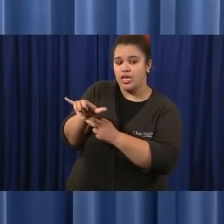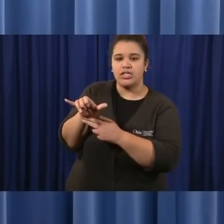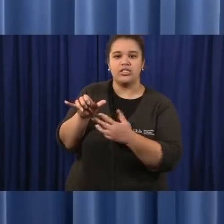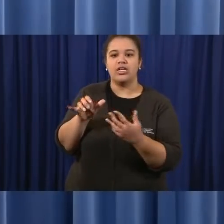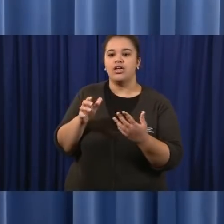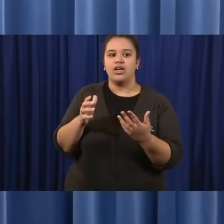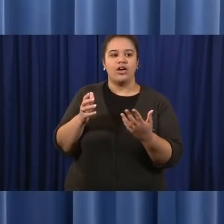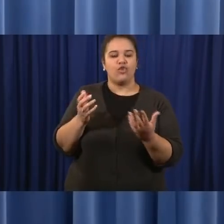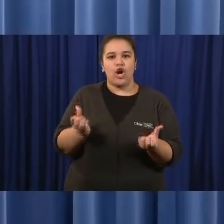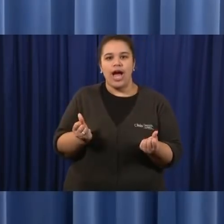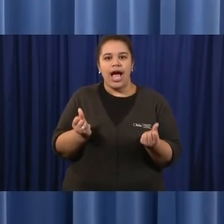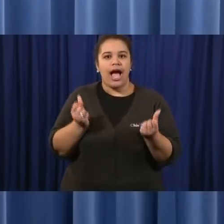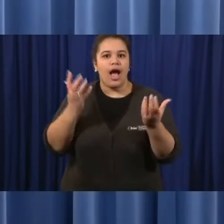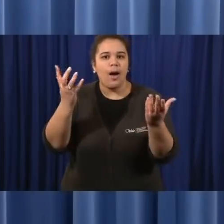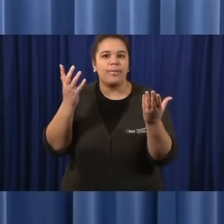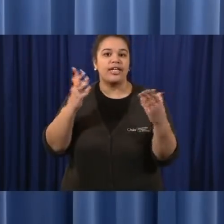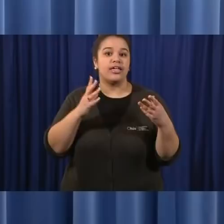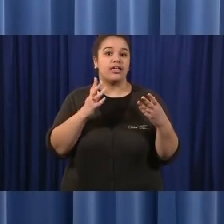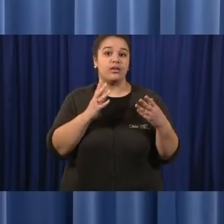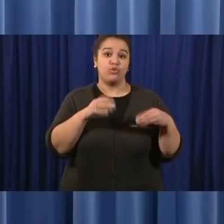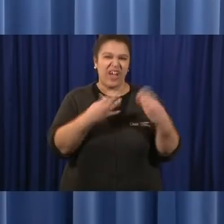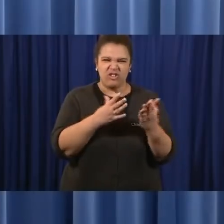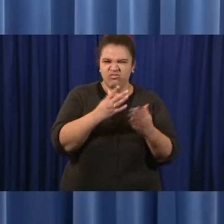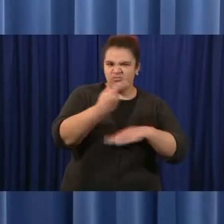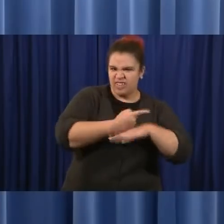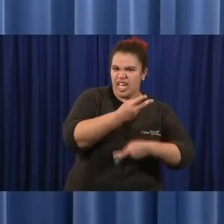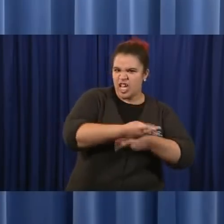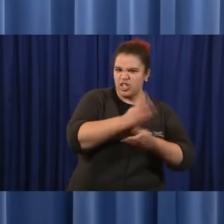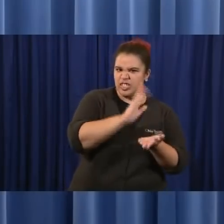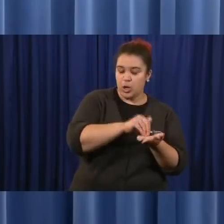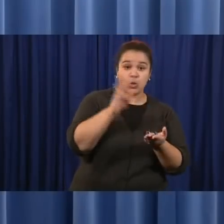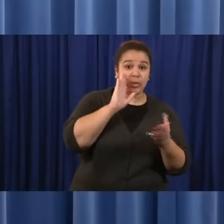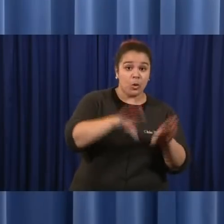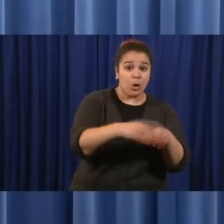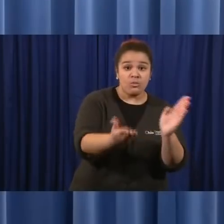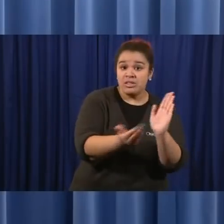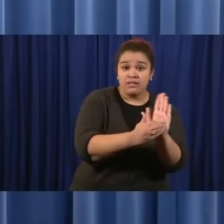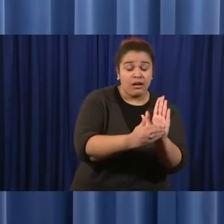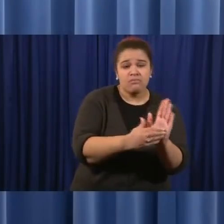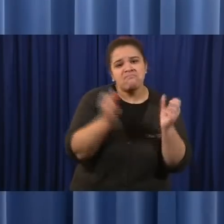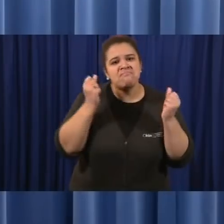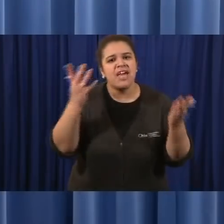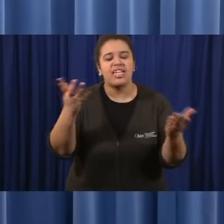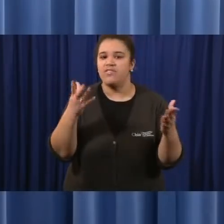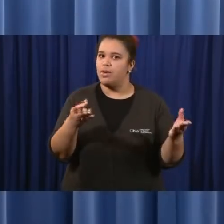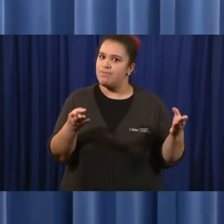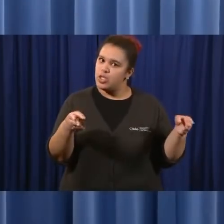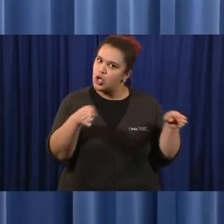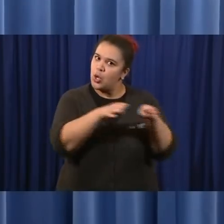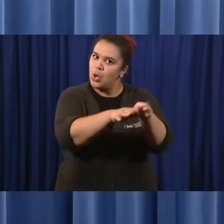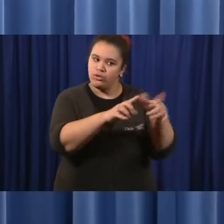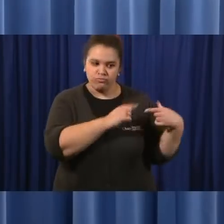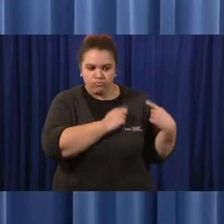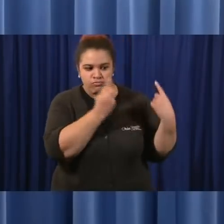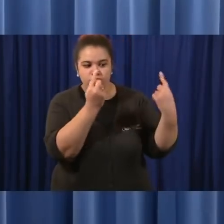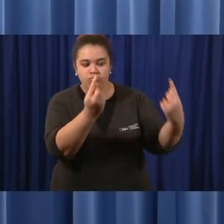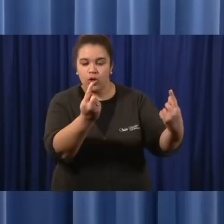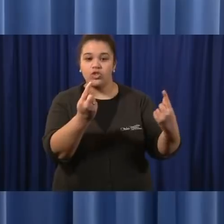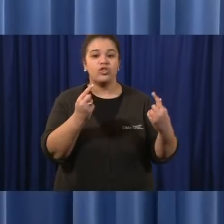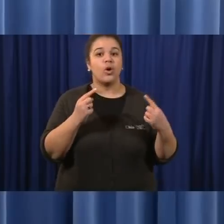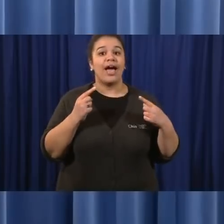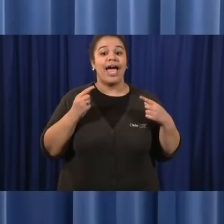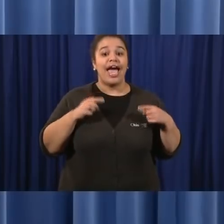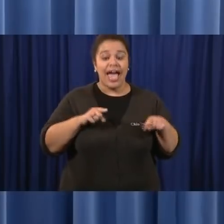many of the providers are going to come back. Many of them have been closed, as you know, and we're going to get a better idea as the days